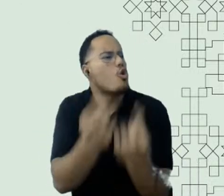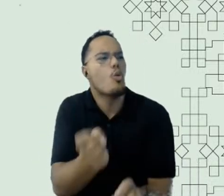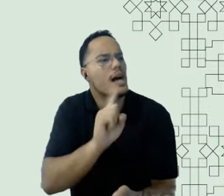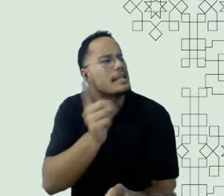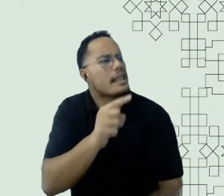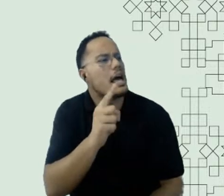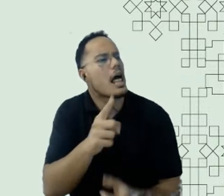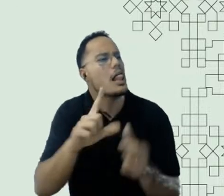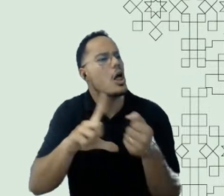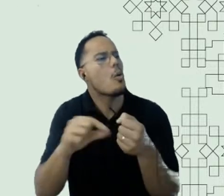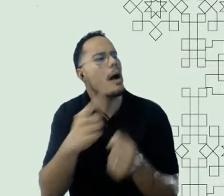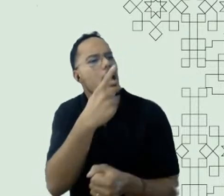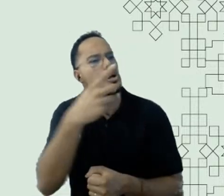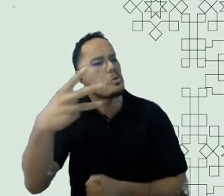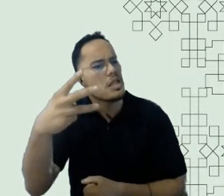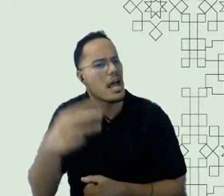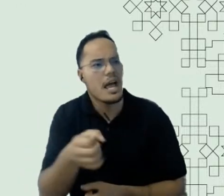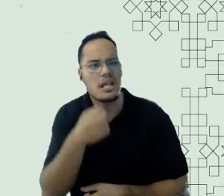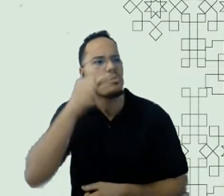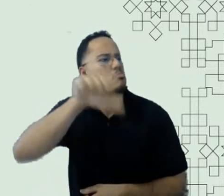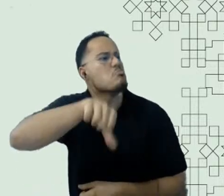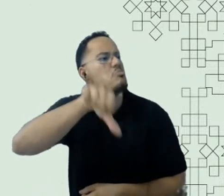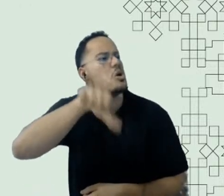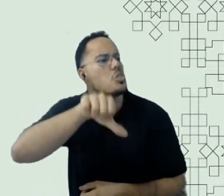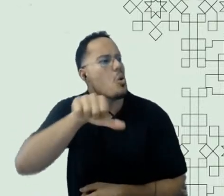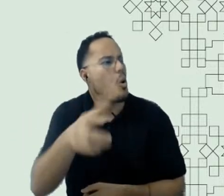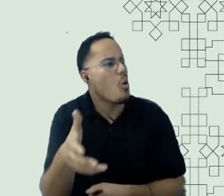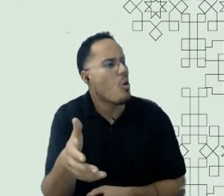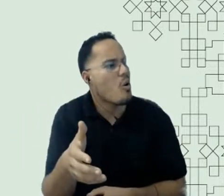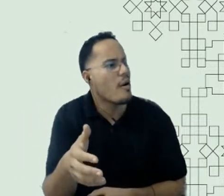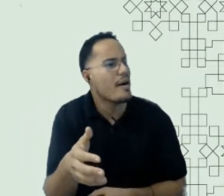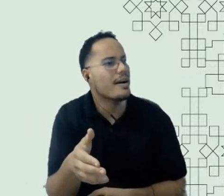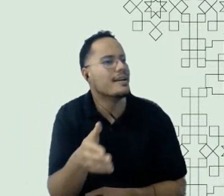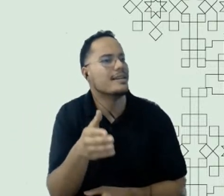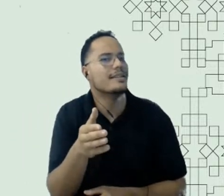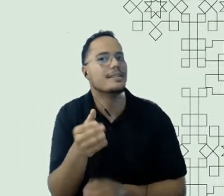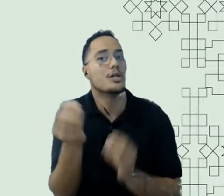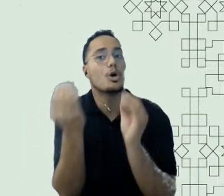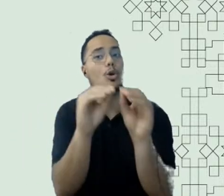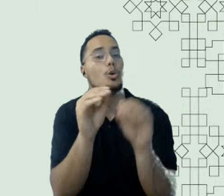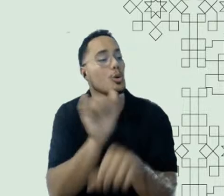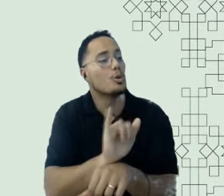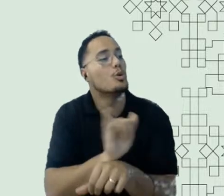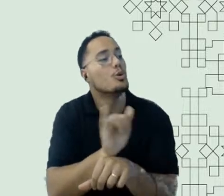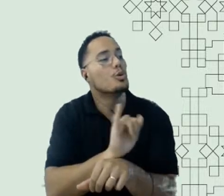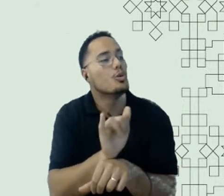campaigns by digital service providers, for him it was the most